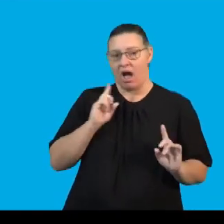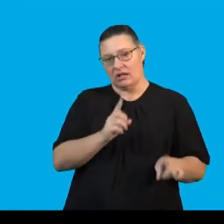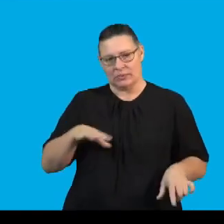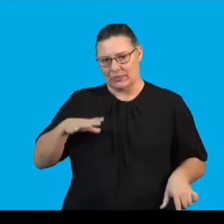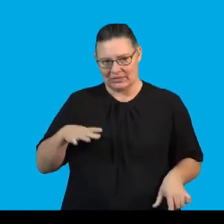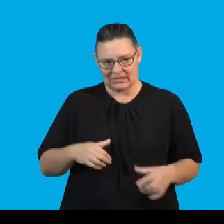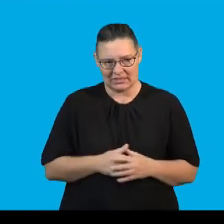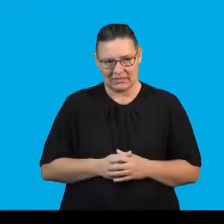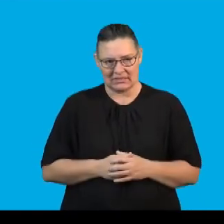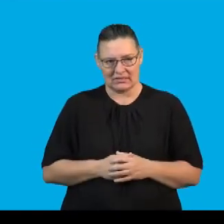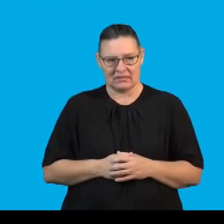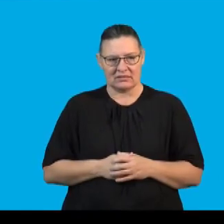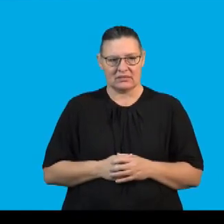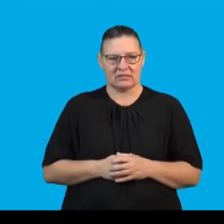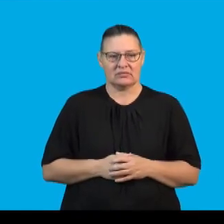answer.